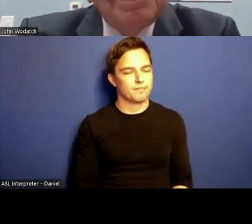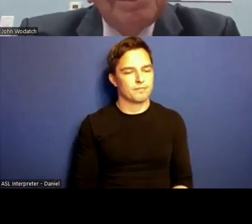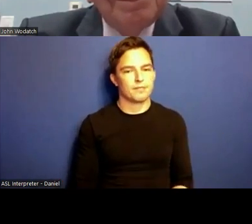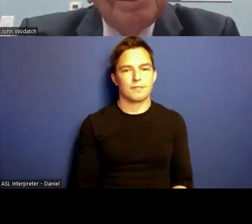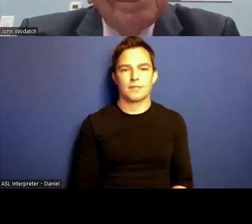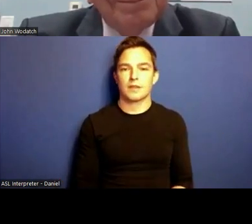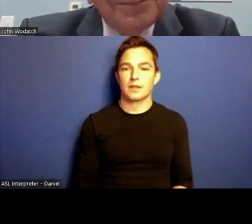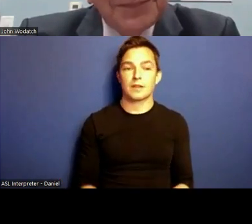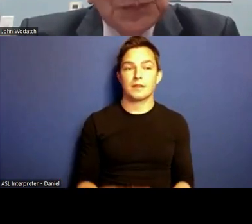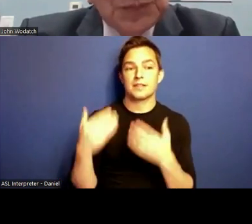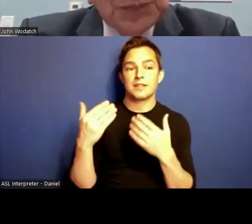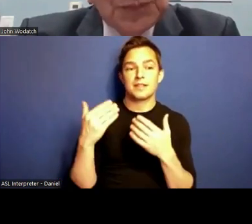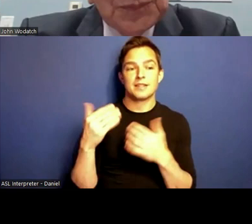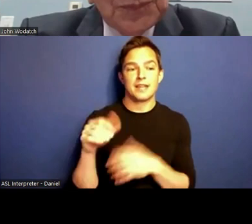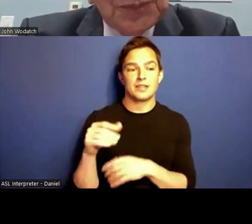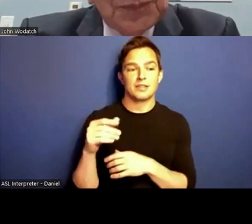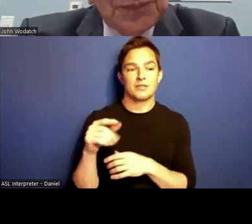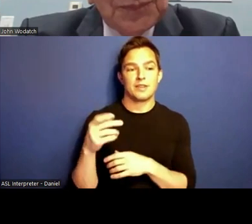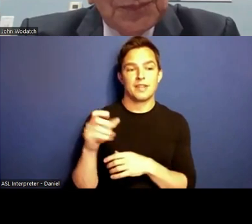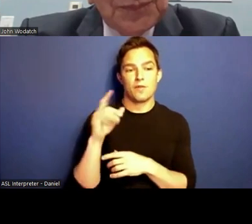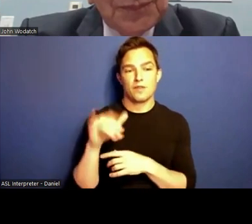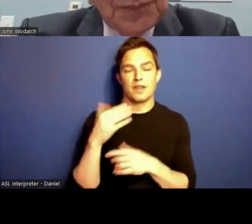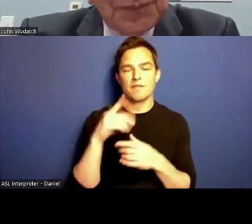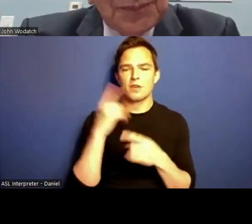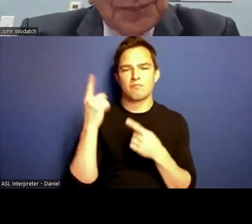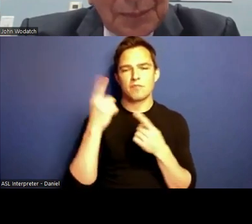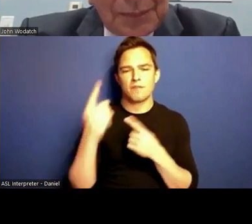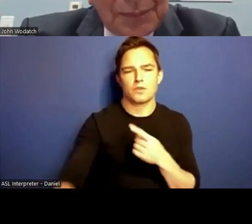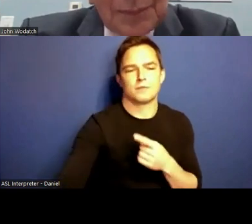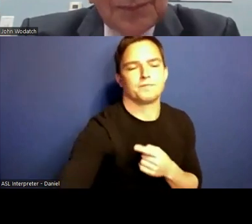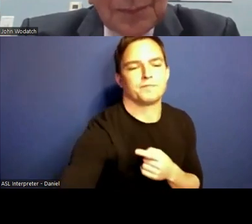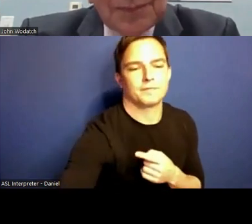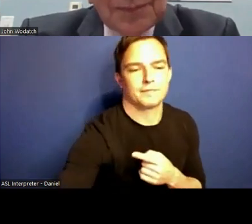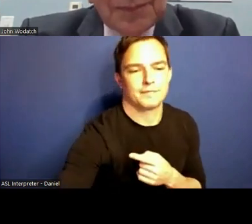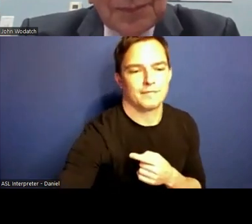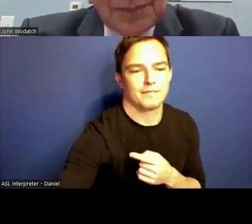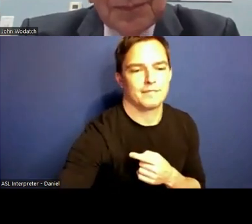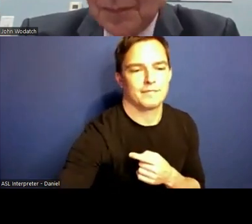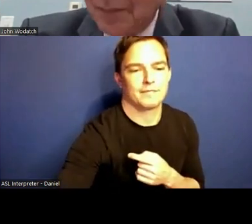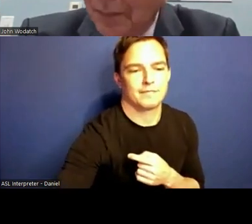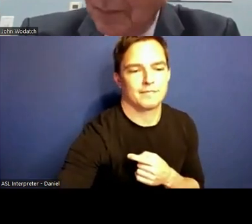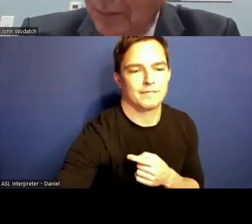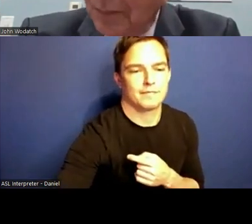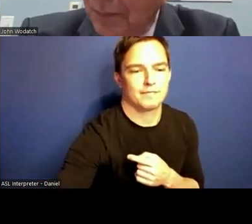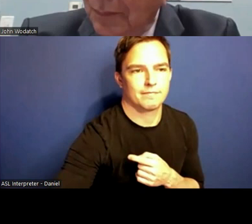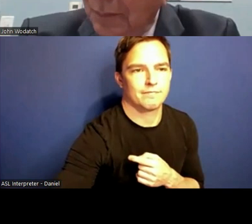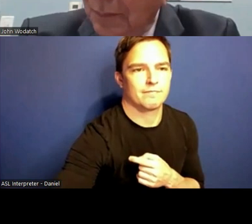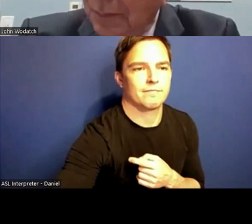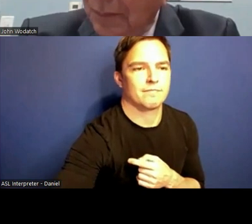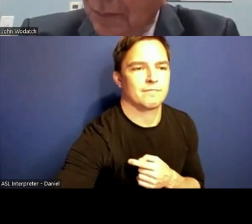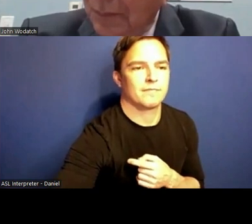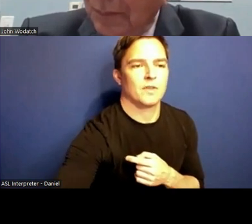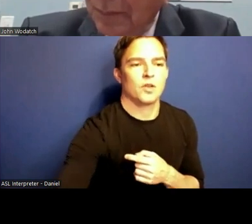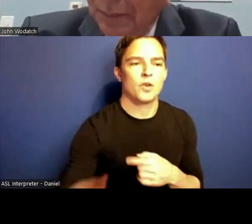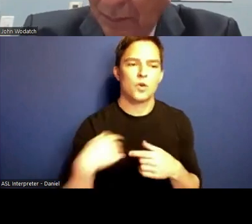Theo, thank you very much. Those were thoughtful comments that I think we can all resonate to and